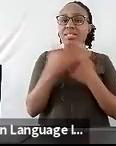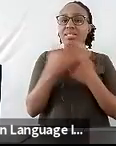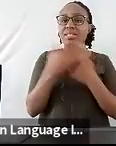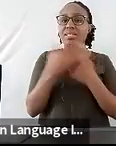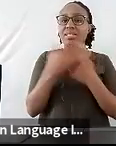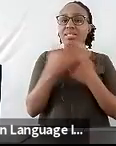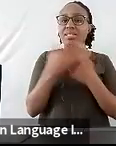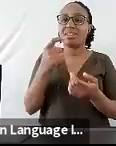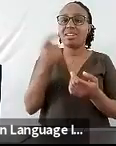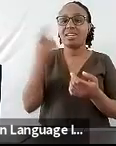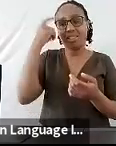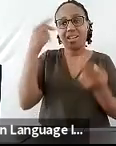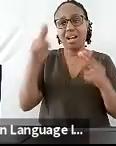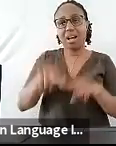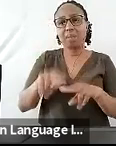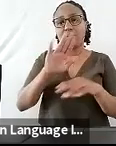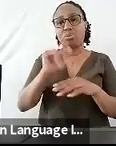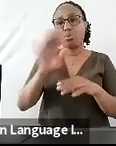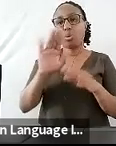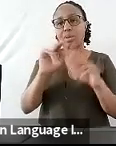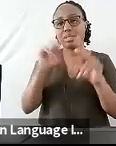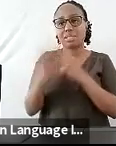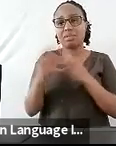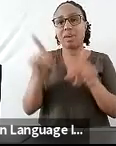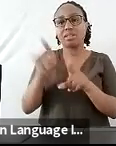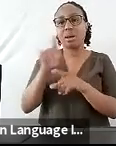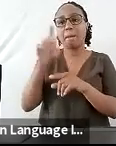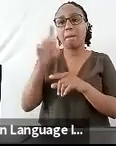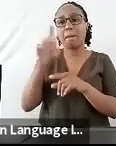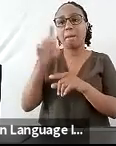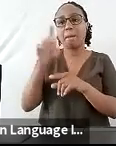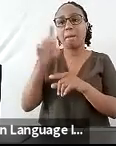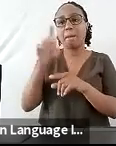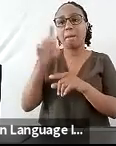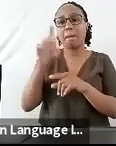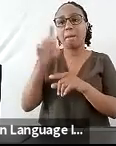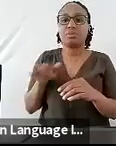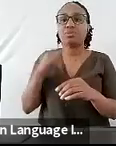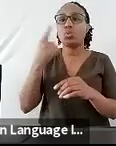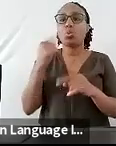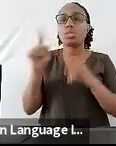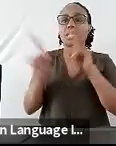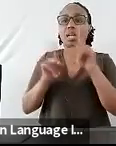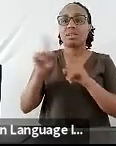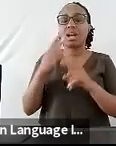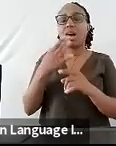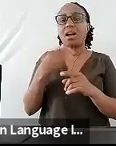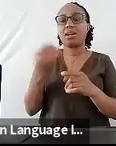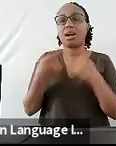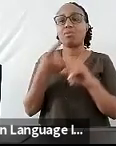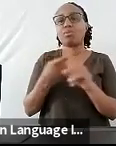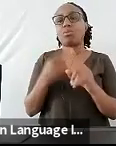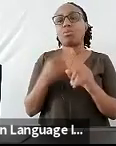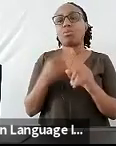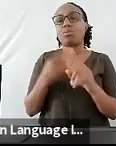a Black African woman who's traveling and who comes from places that have been stereotyped before. Because it makes me think, when you're saying how it